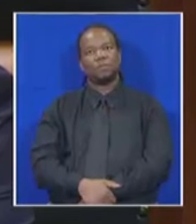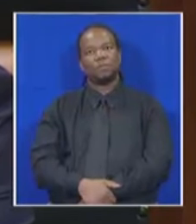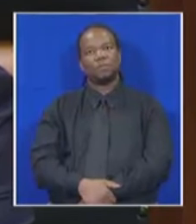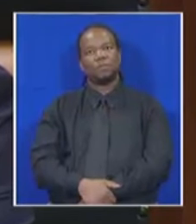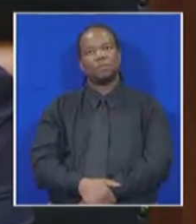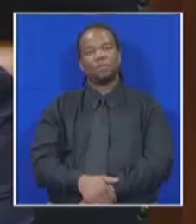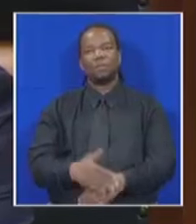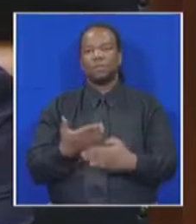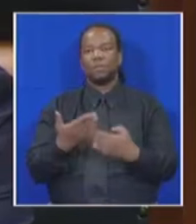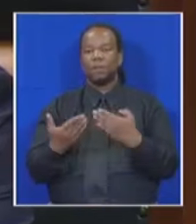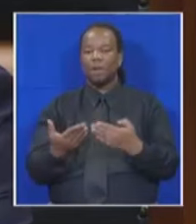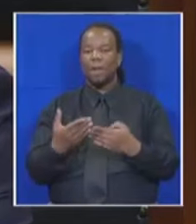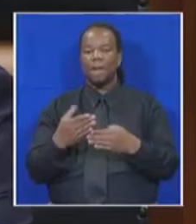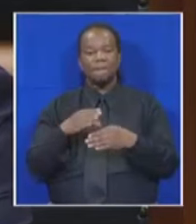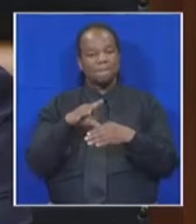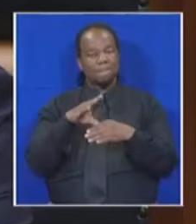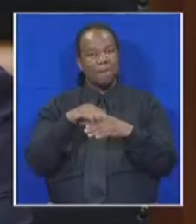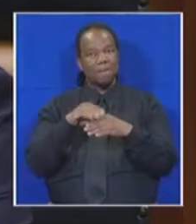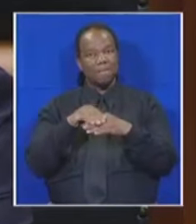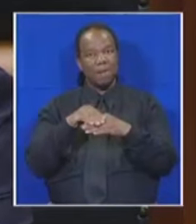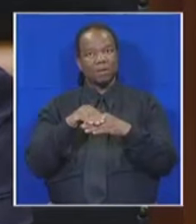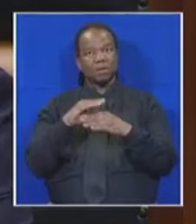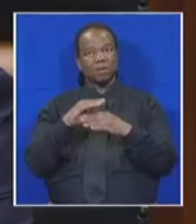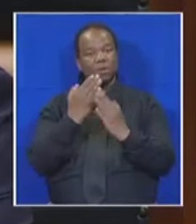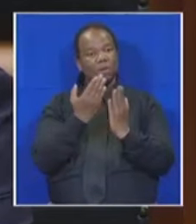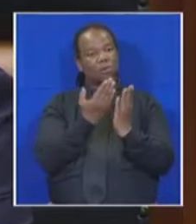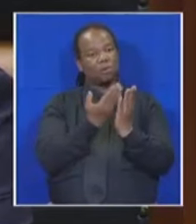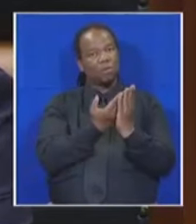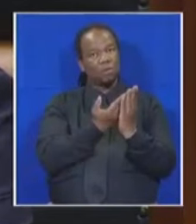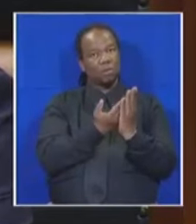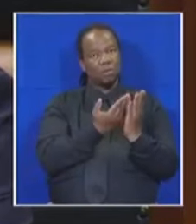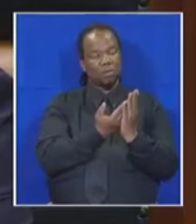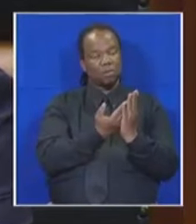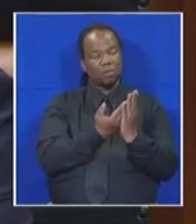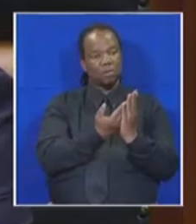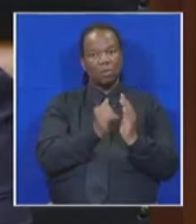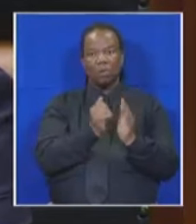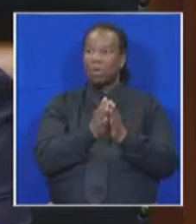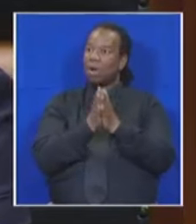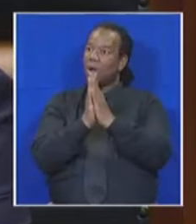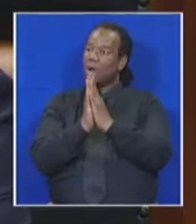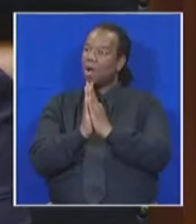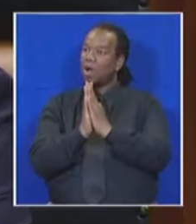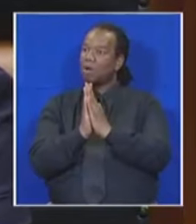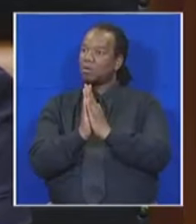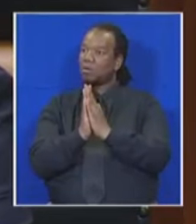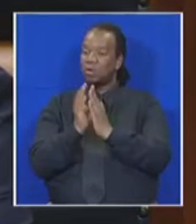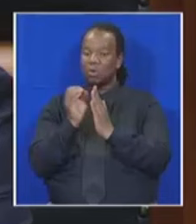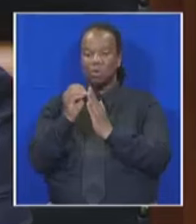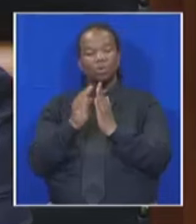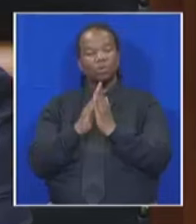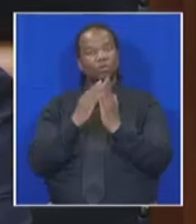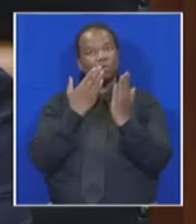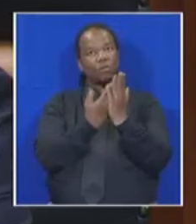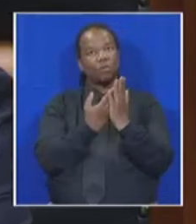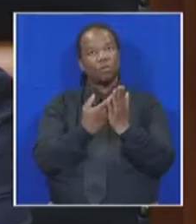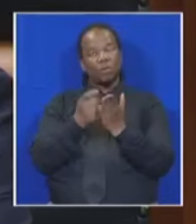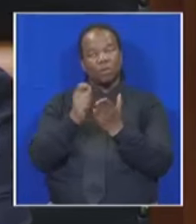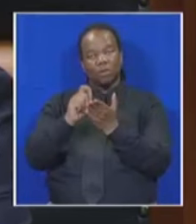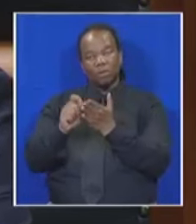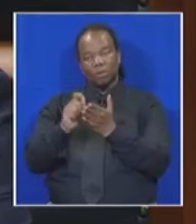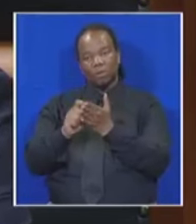members give notice when notices of motion are called for in the House or in writing. Those motions are